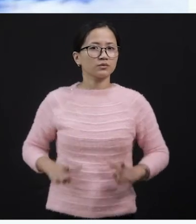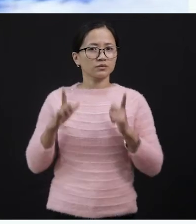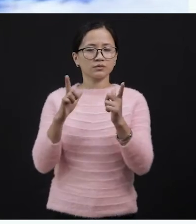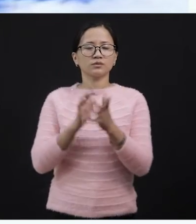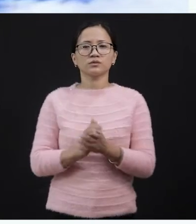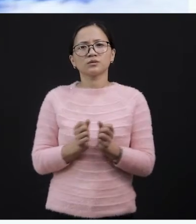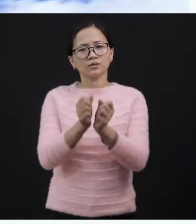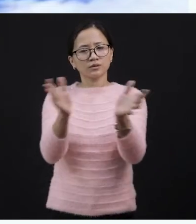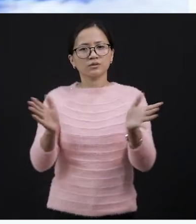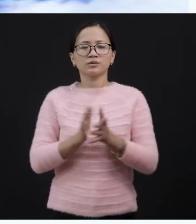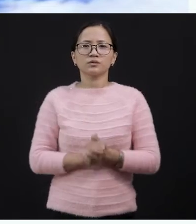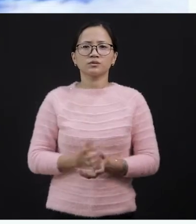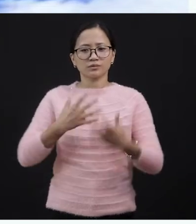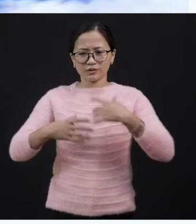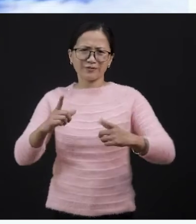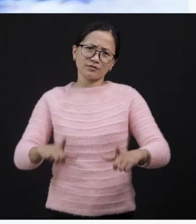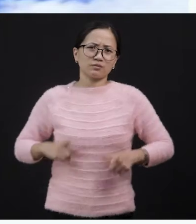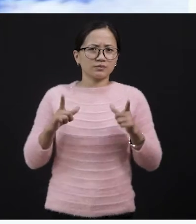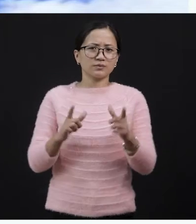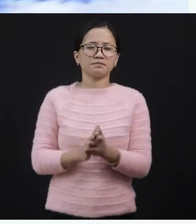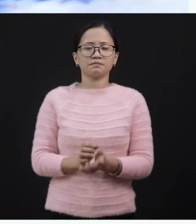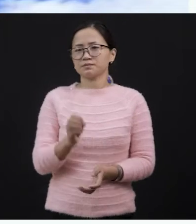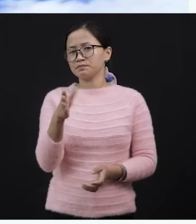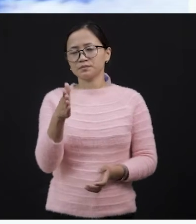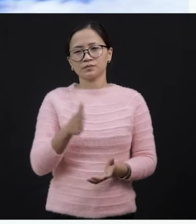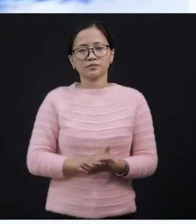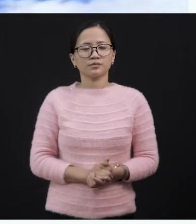Okay? Without air, we will not survive.